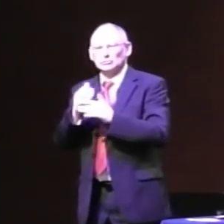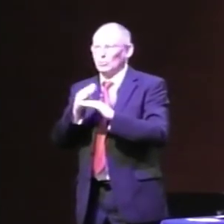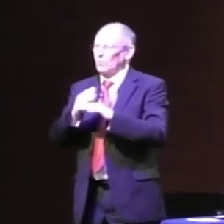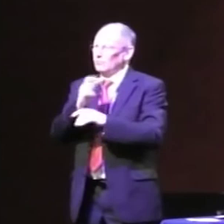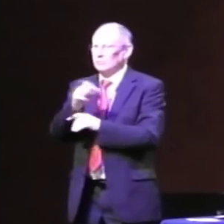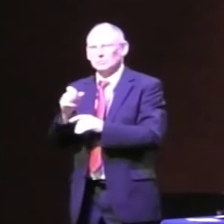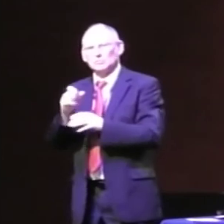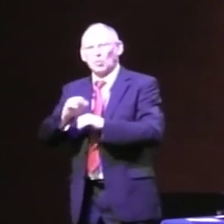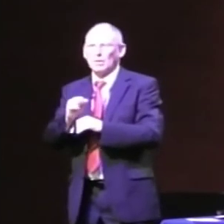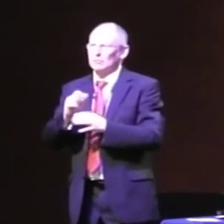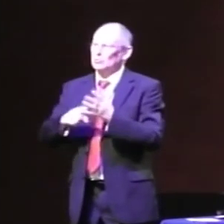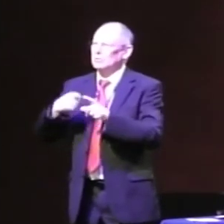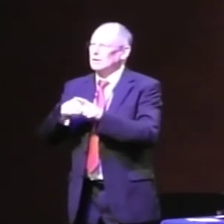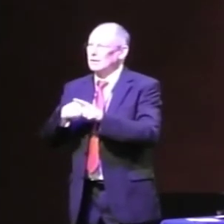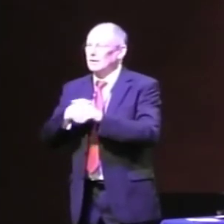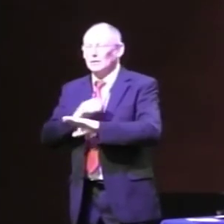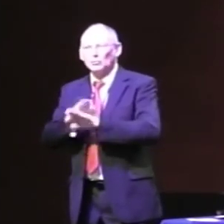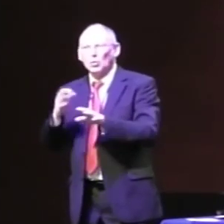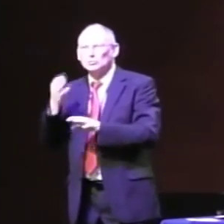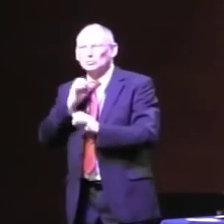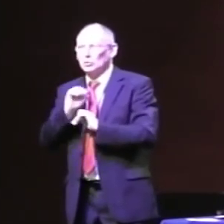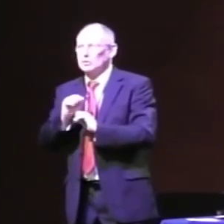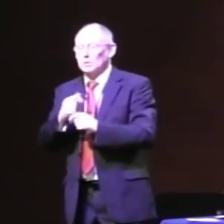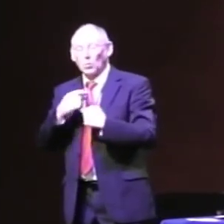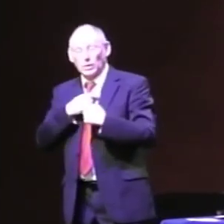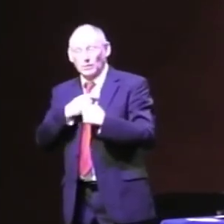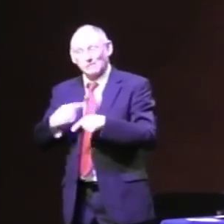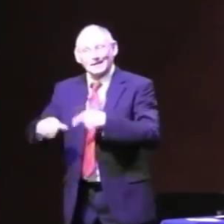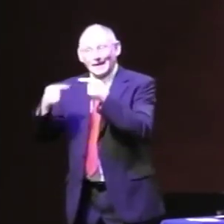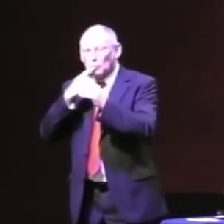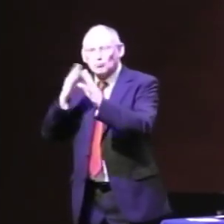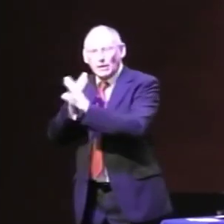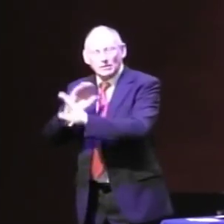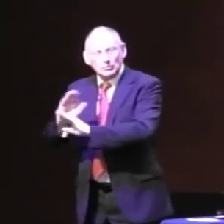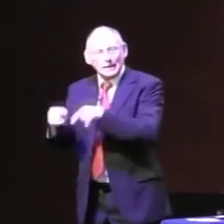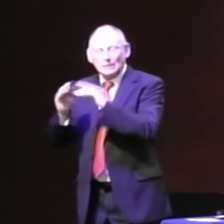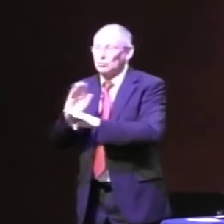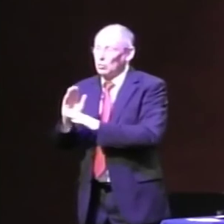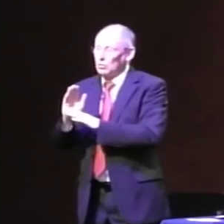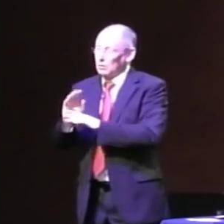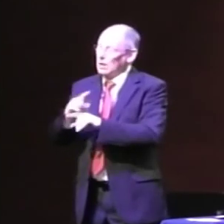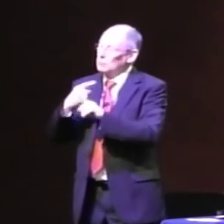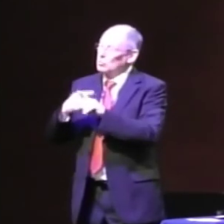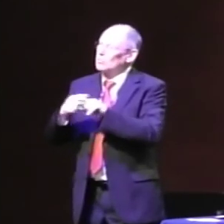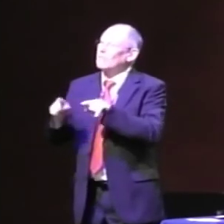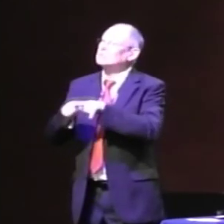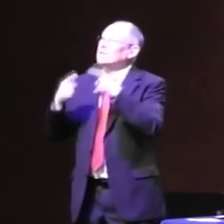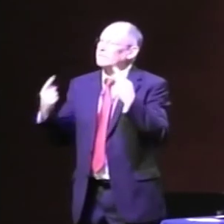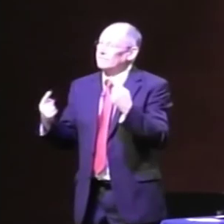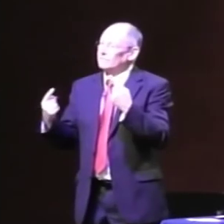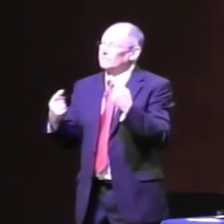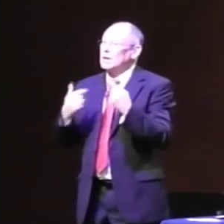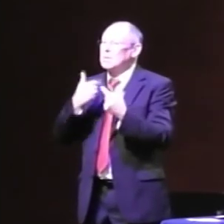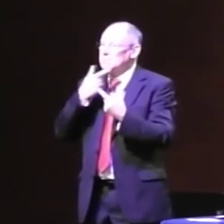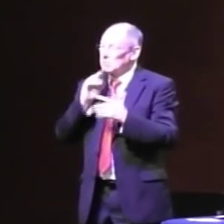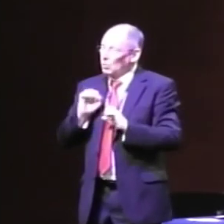United Kingdom. It's not just that we are against privatisation, but we have a positive alternative to privatisation: public